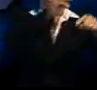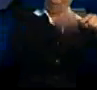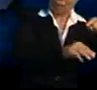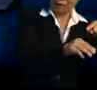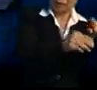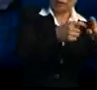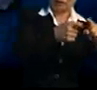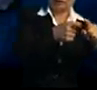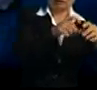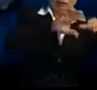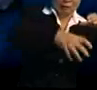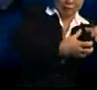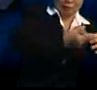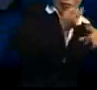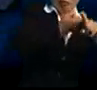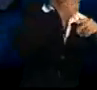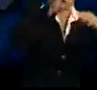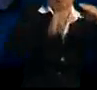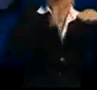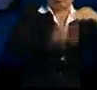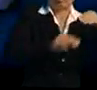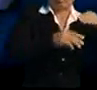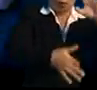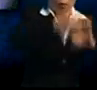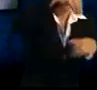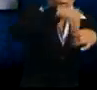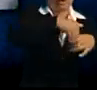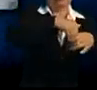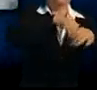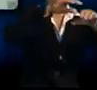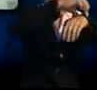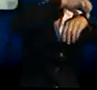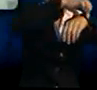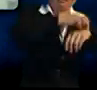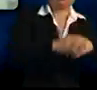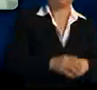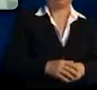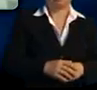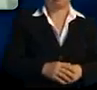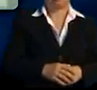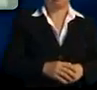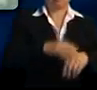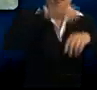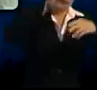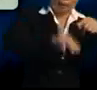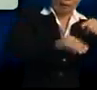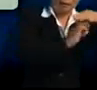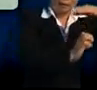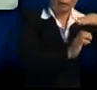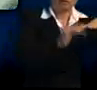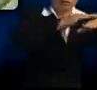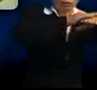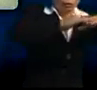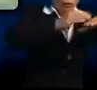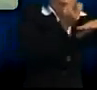are extracted from the mineral ores found within the Earth's crust. A metal is an element with a surface